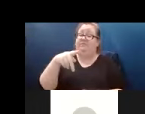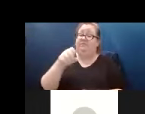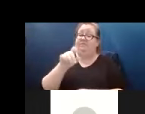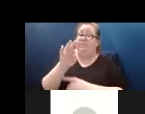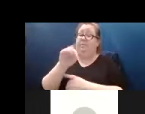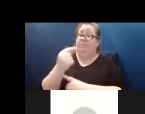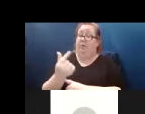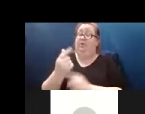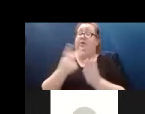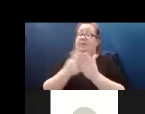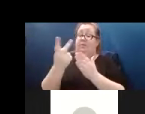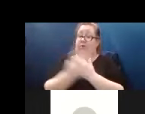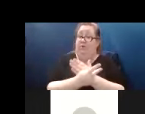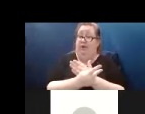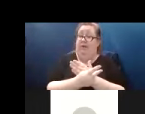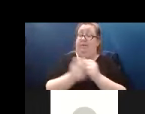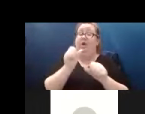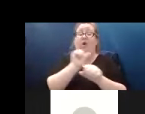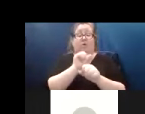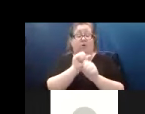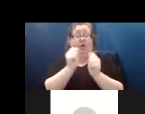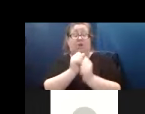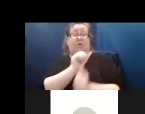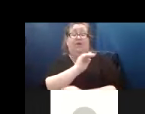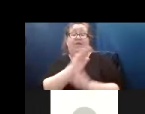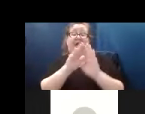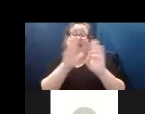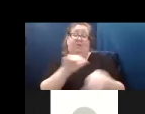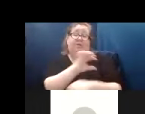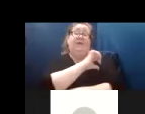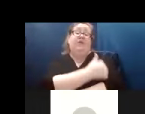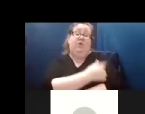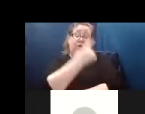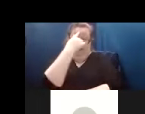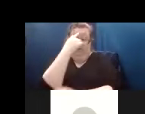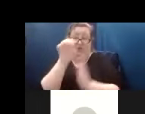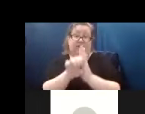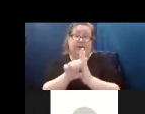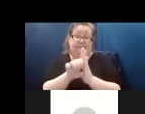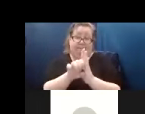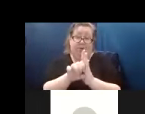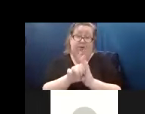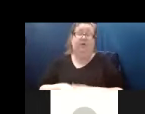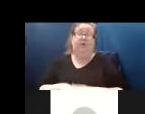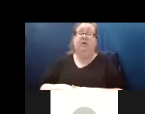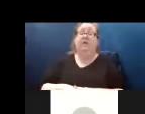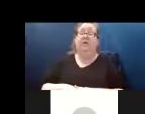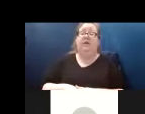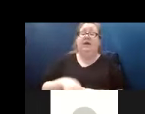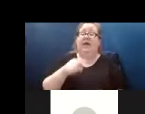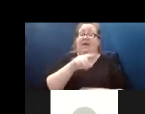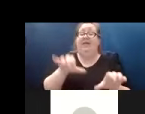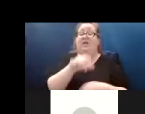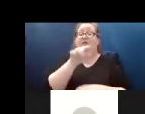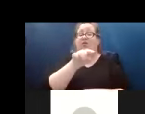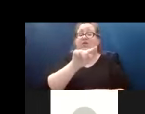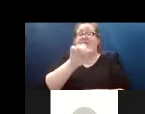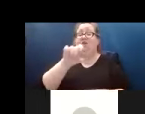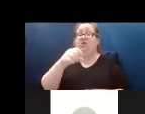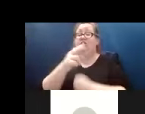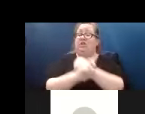with housing authorities, for example, and then do these trash cleanup